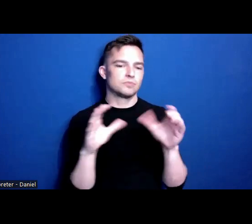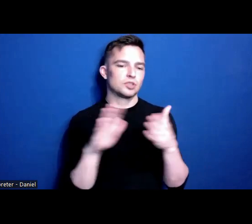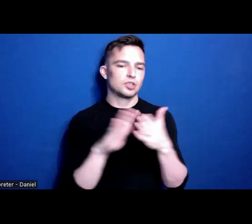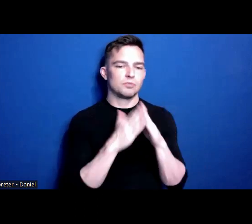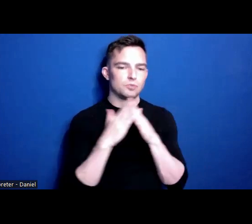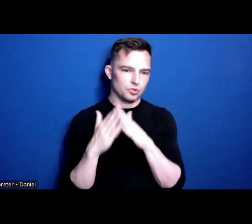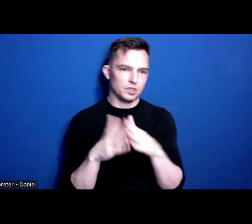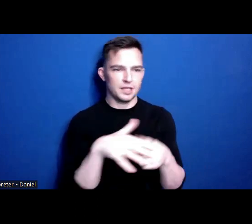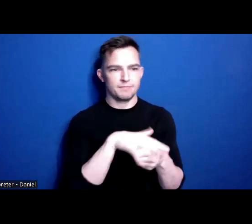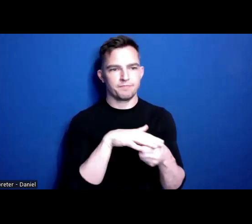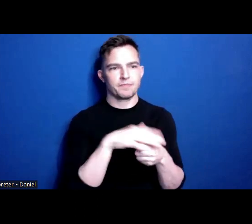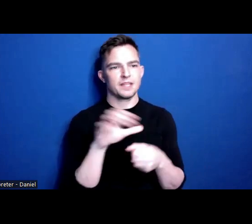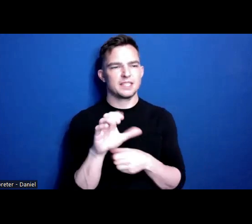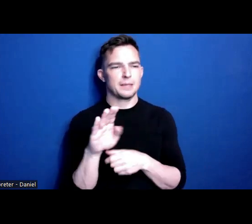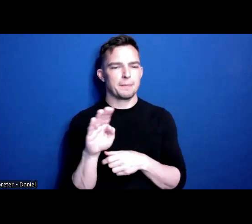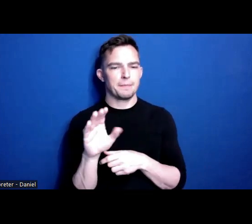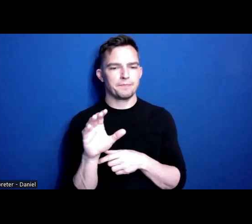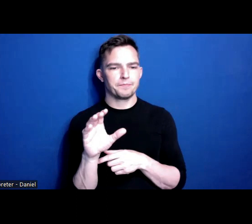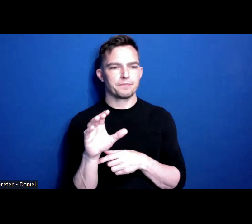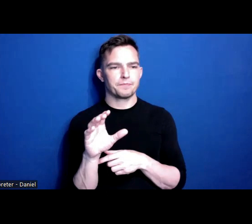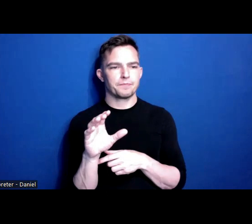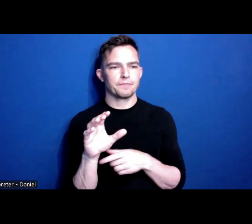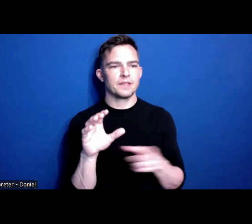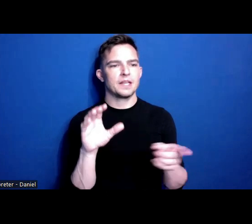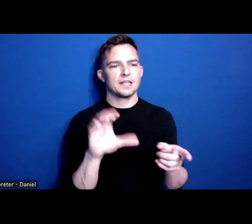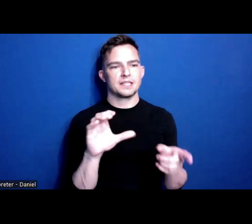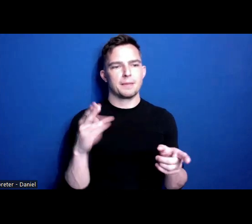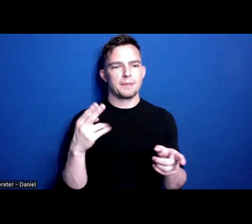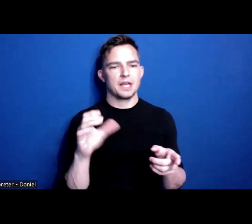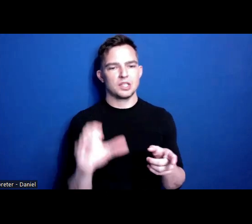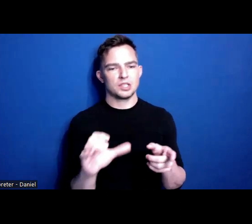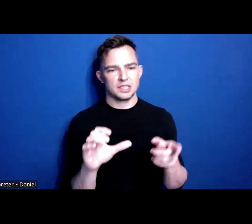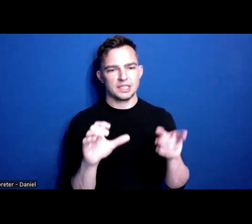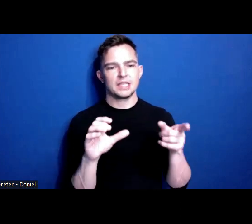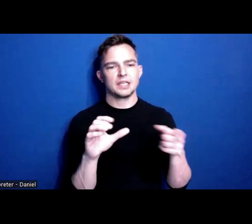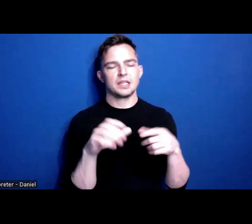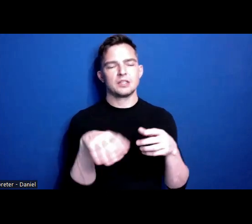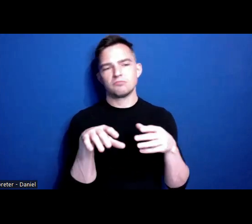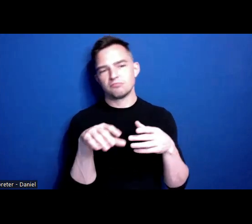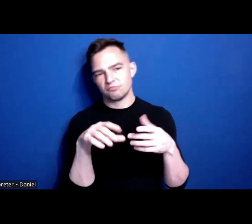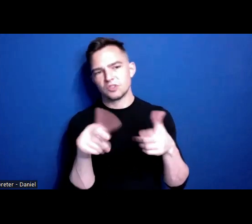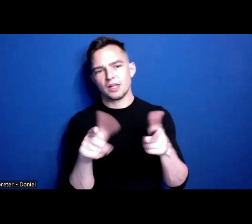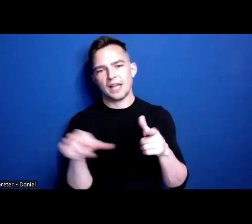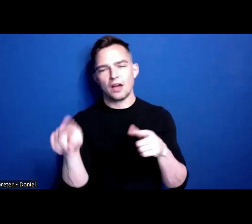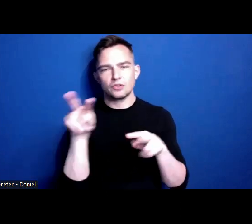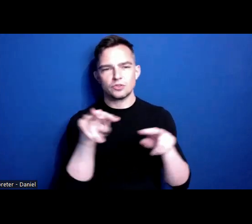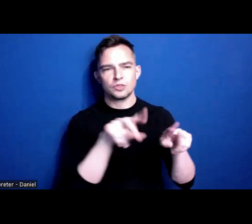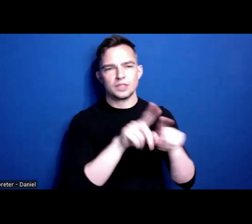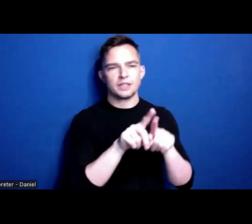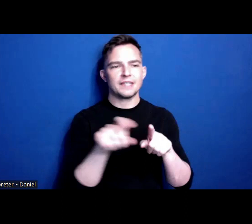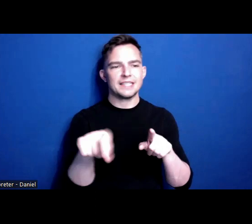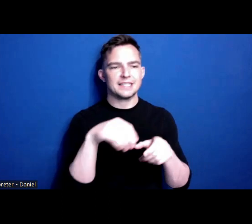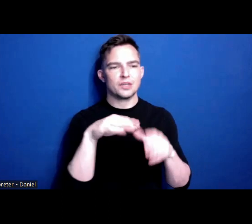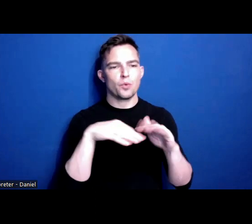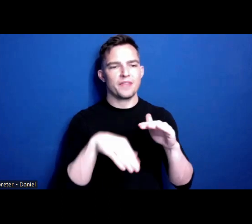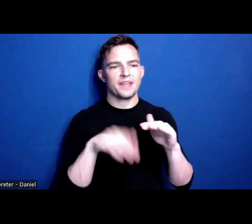funding given a narrative that identifies the specific needs in our communities. This is a brilliant way to make sure